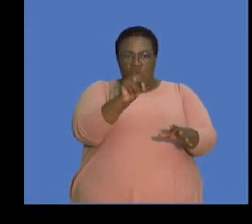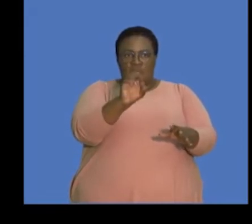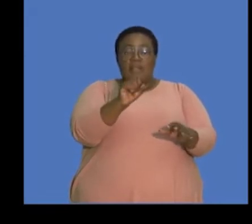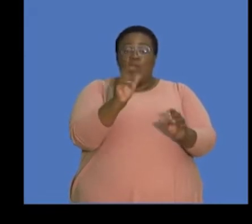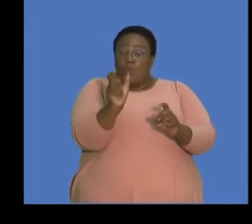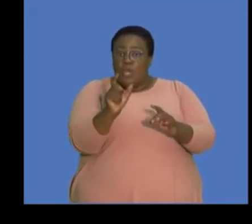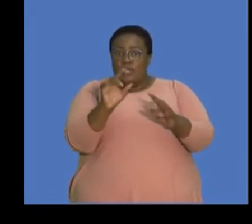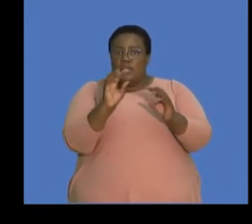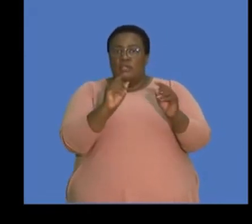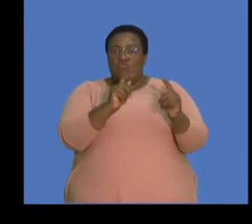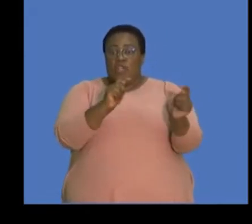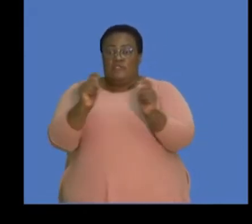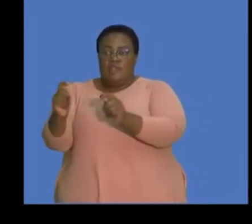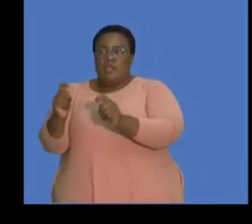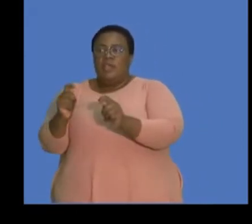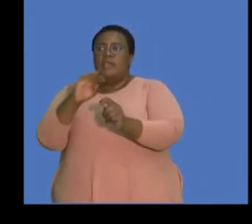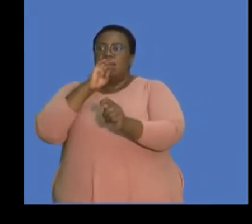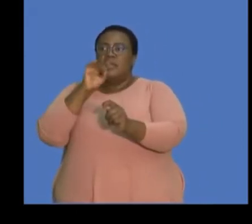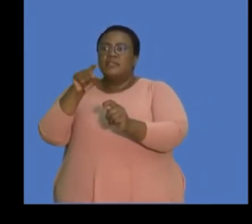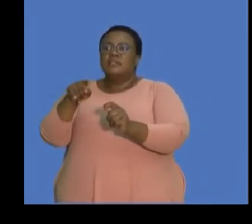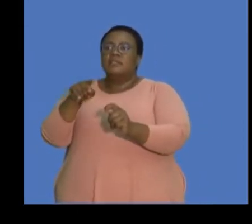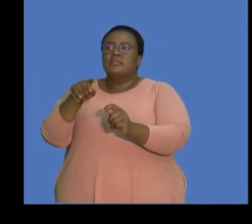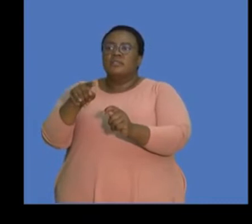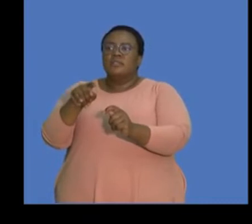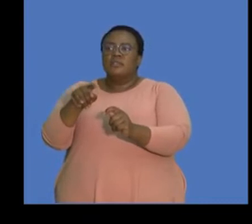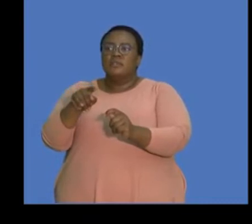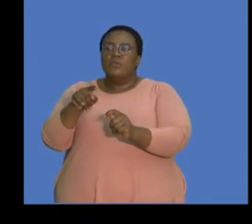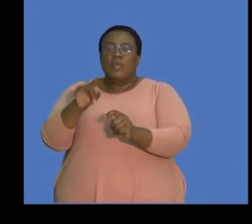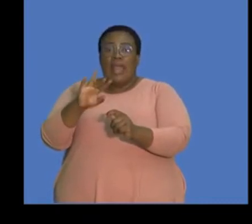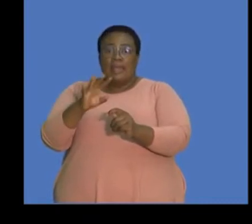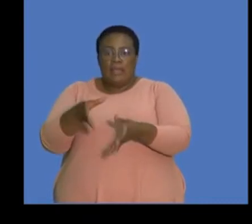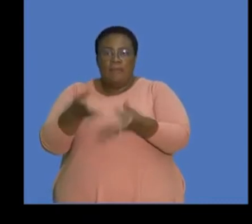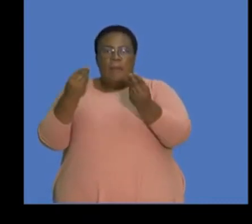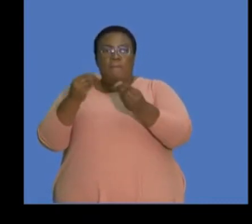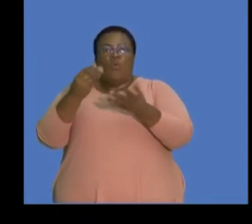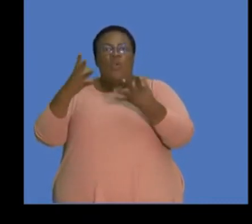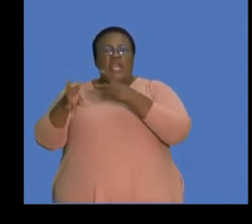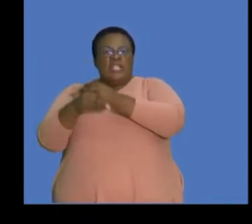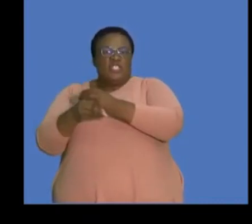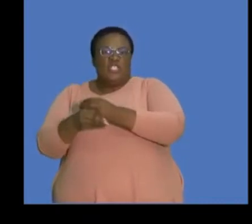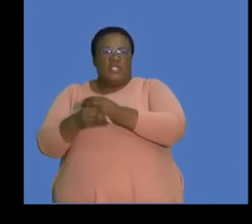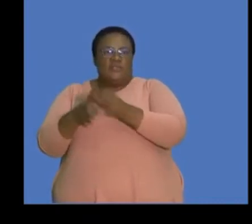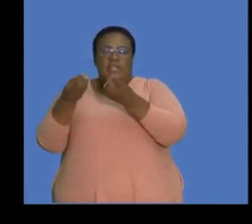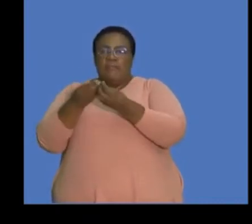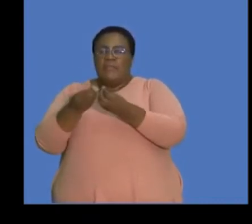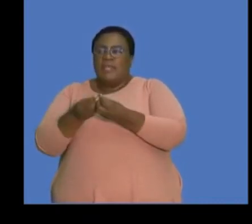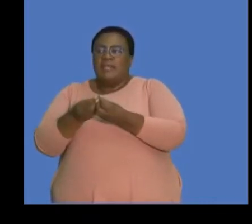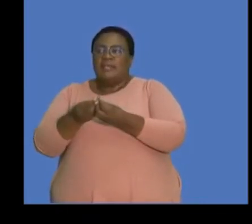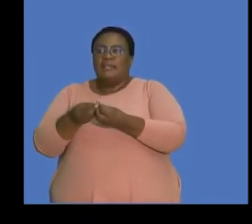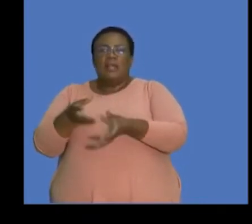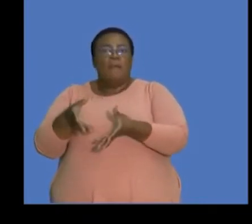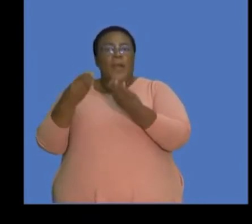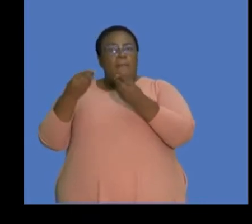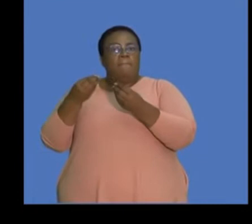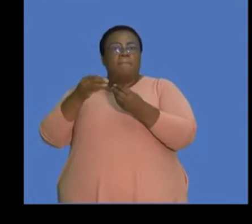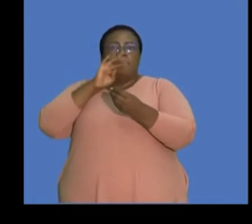a gain, okay? Alternatively, we say addition. If something gains, so it means the process of